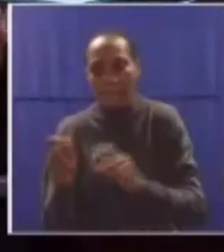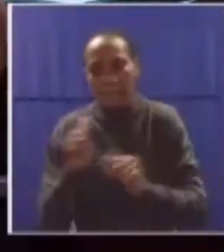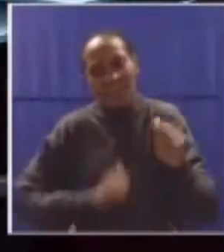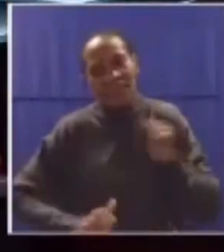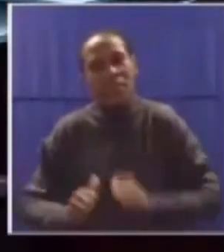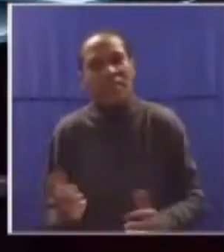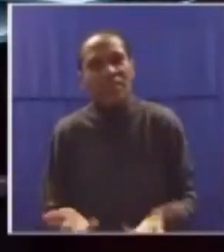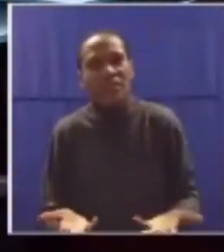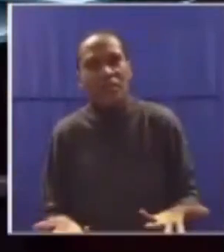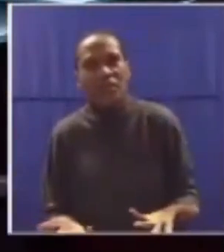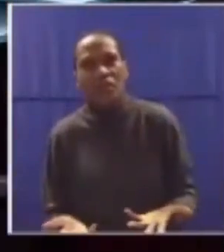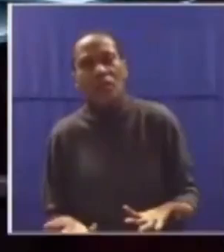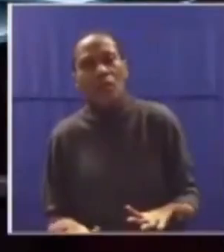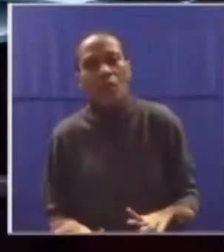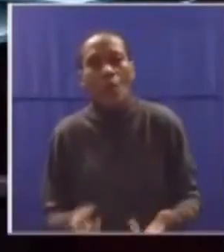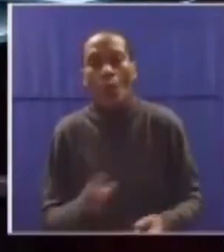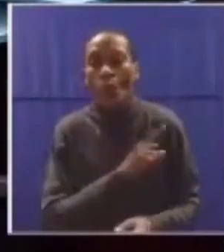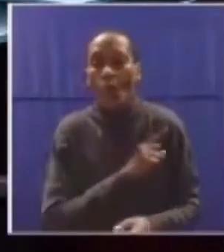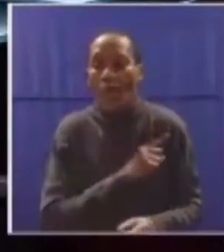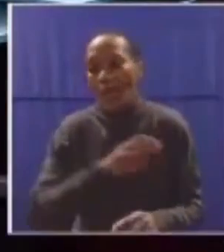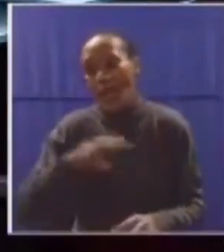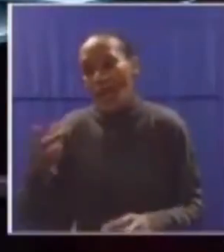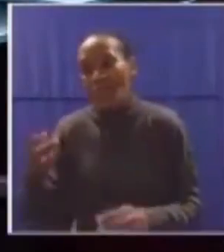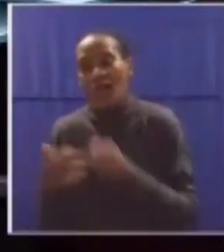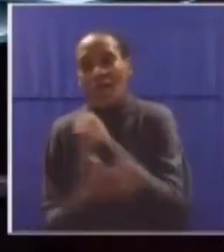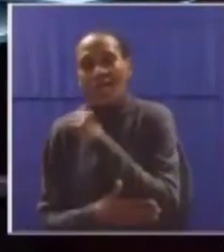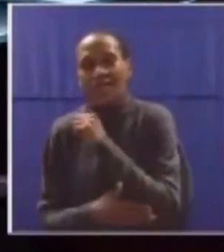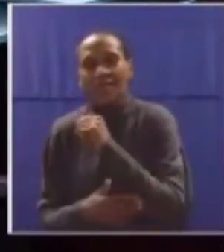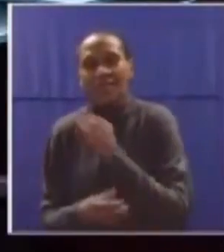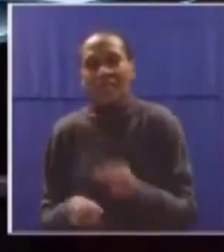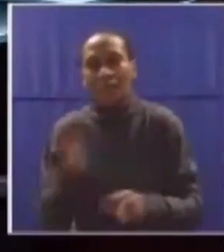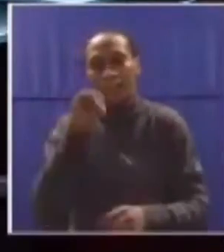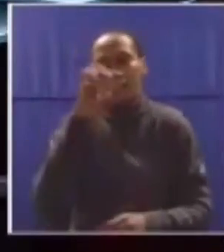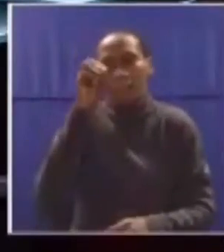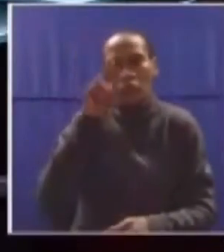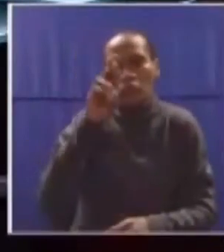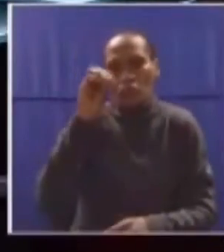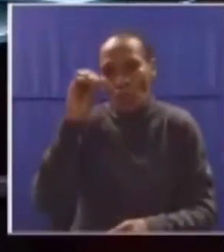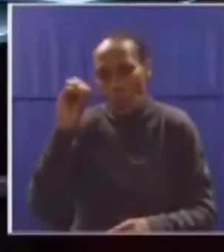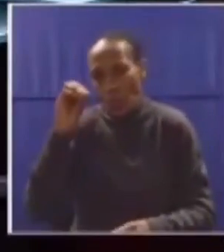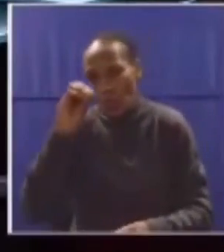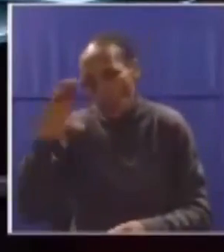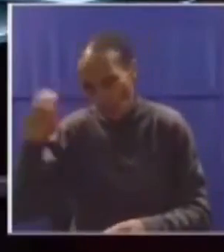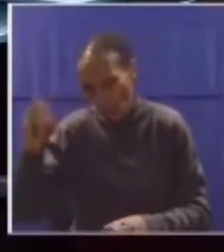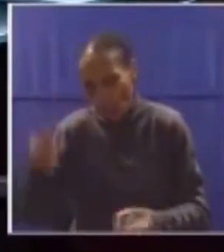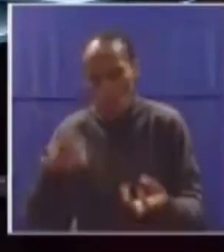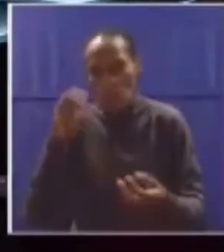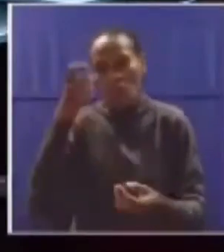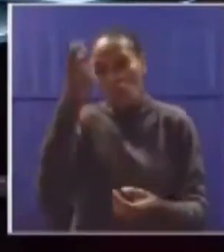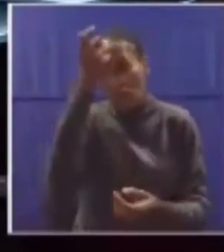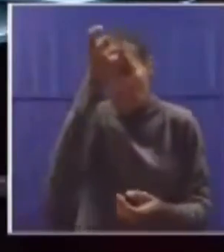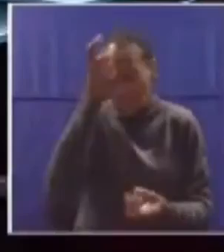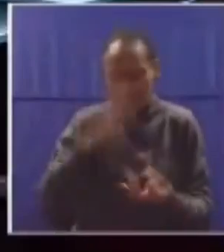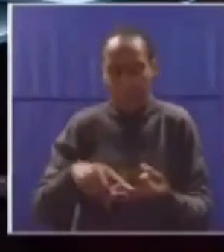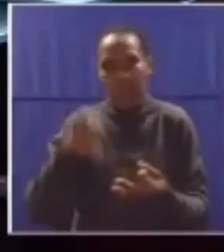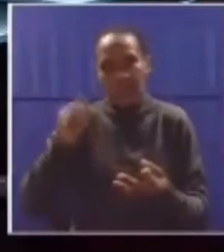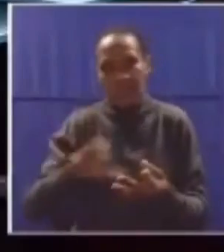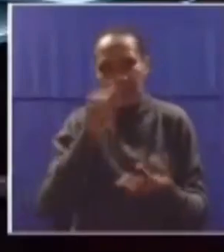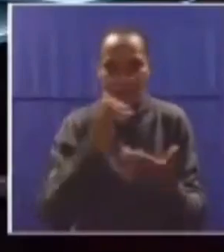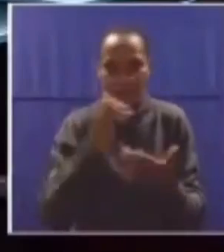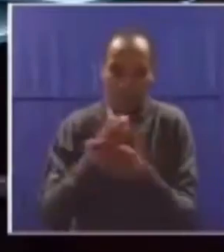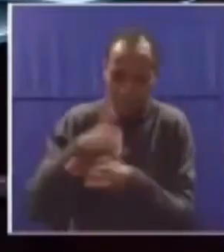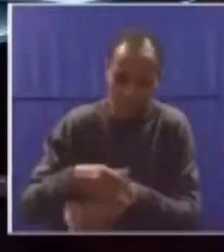other people run away from PILS? It was Morocco, Egypt, and ourselves. As a party Thank you,